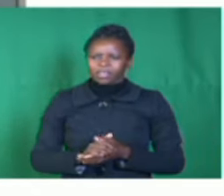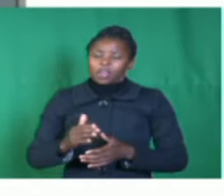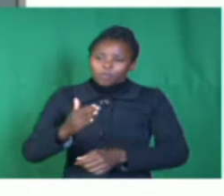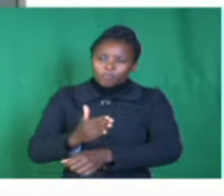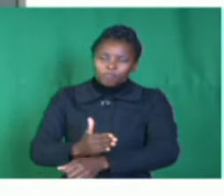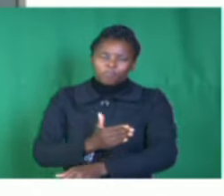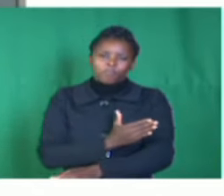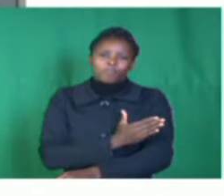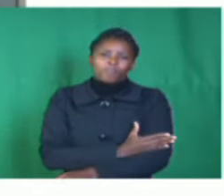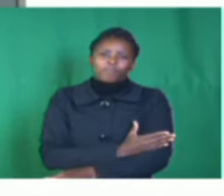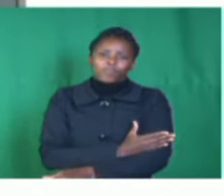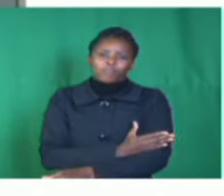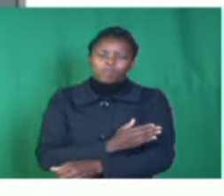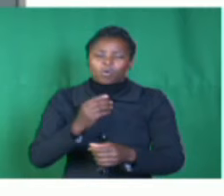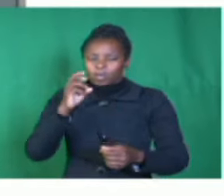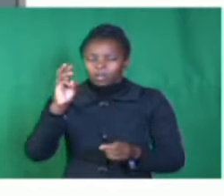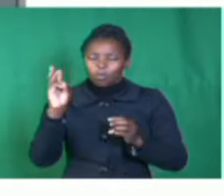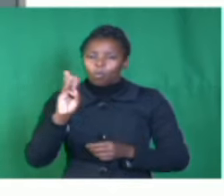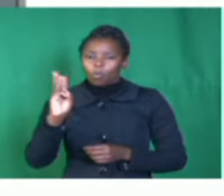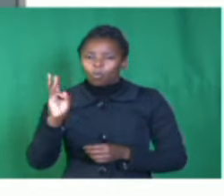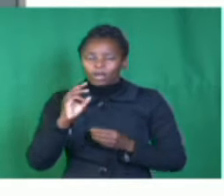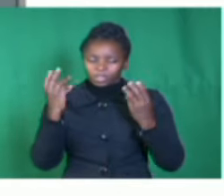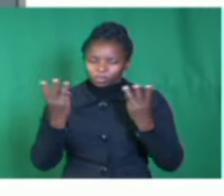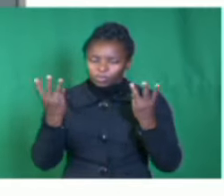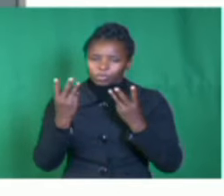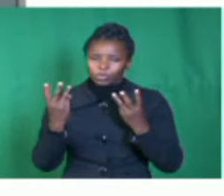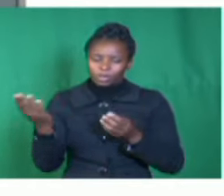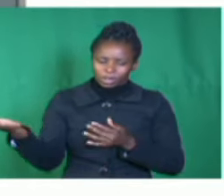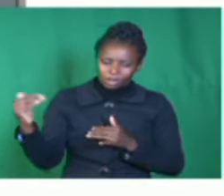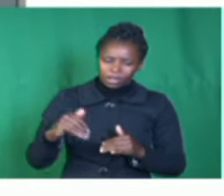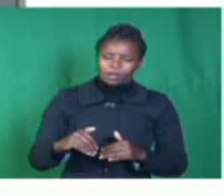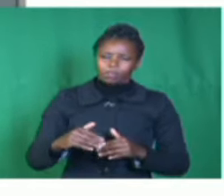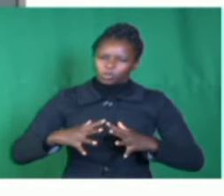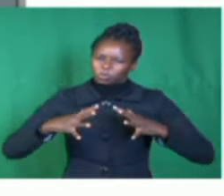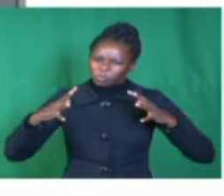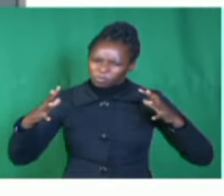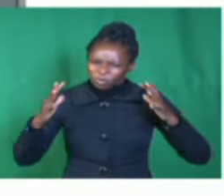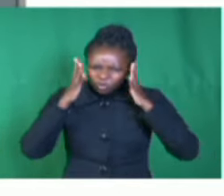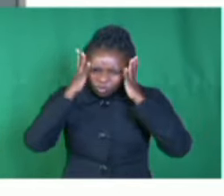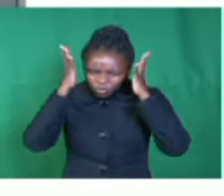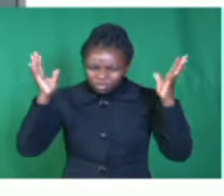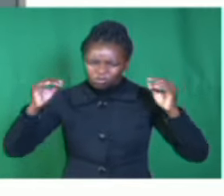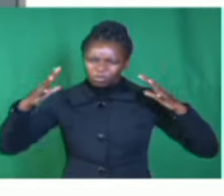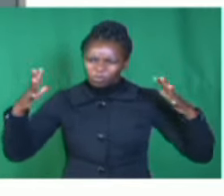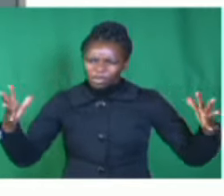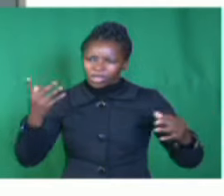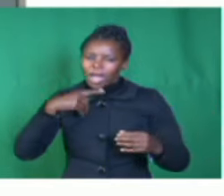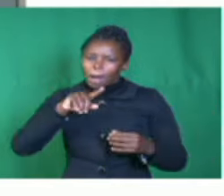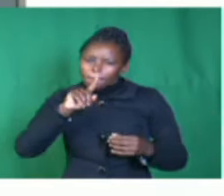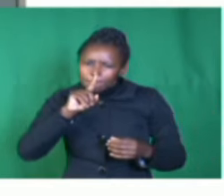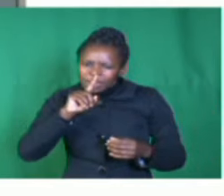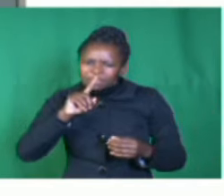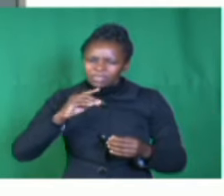Before the colonization, by Britain, but they cut, they made their new